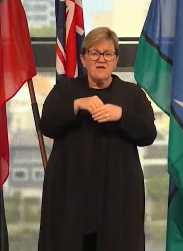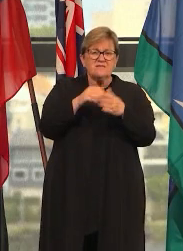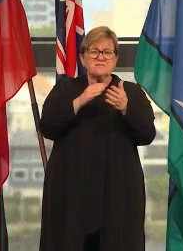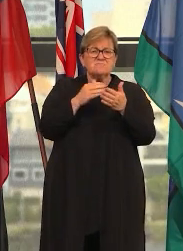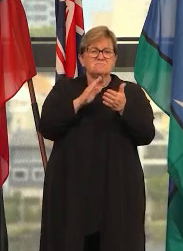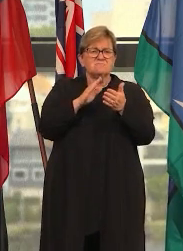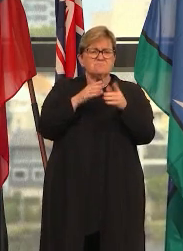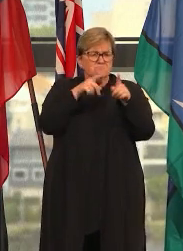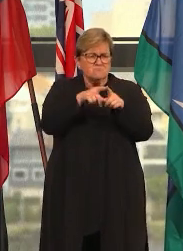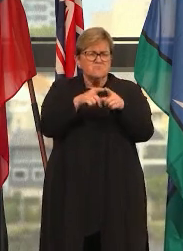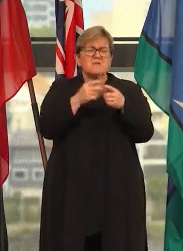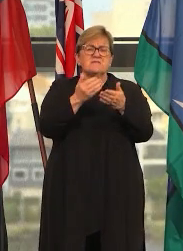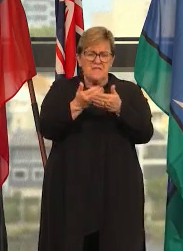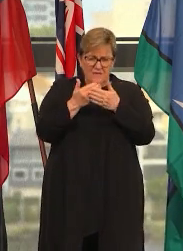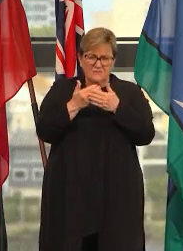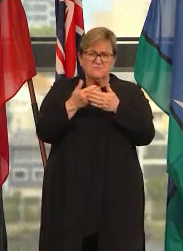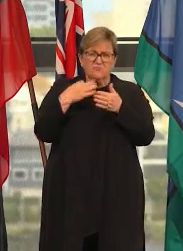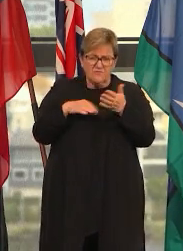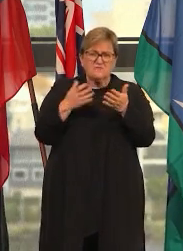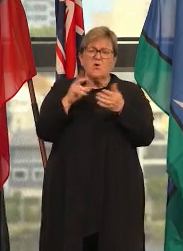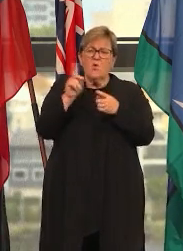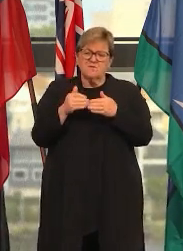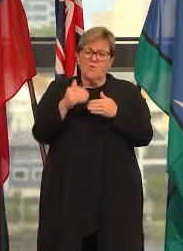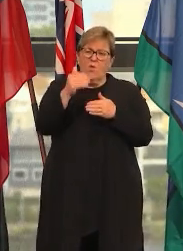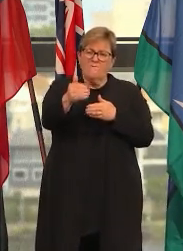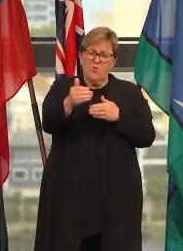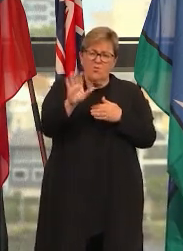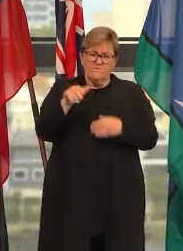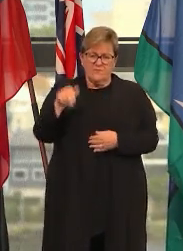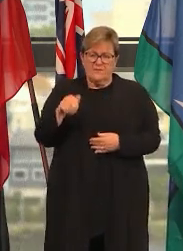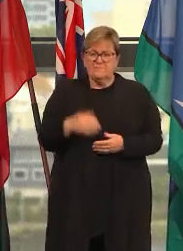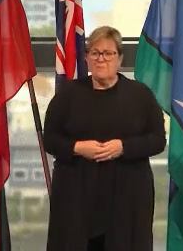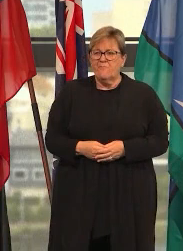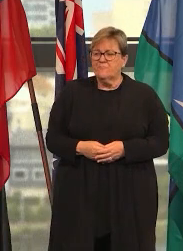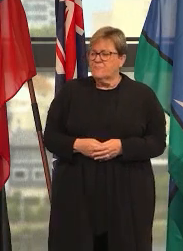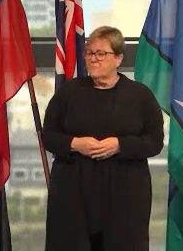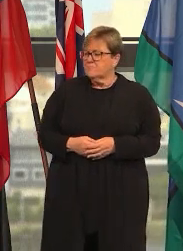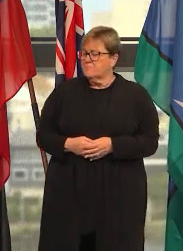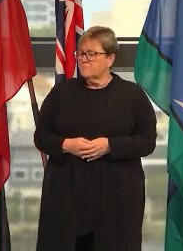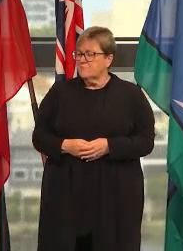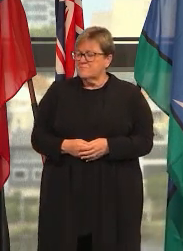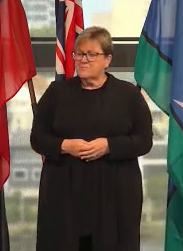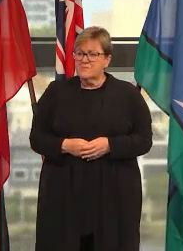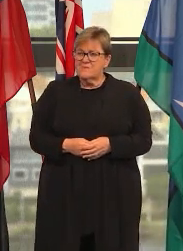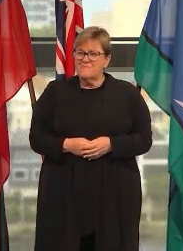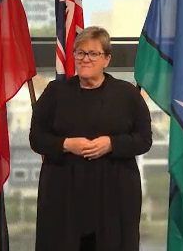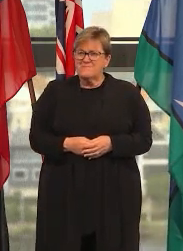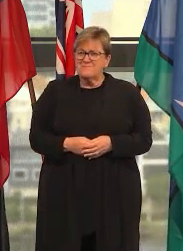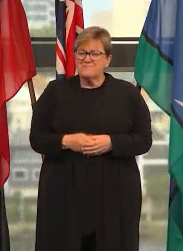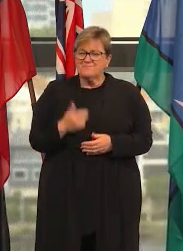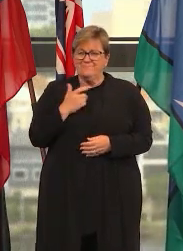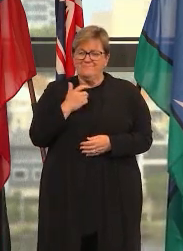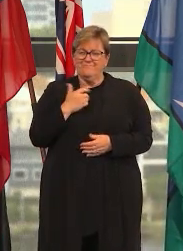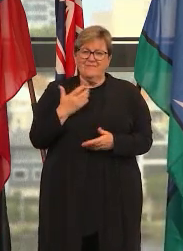Well, what's the way forward from here? We do need to train our staff in terms